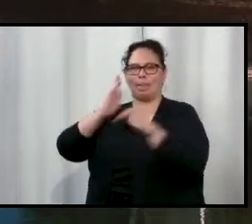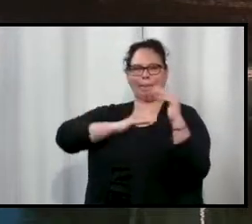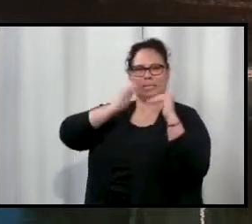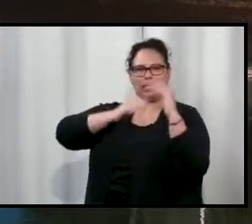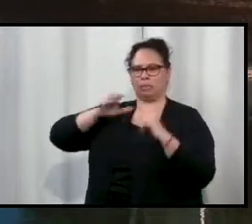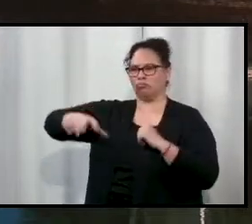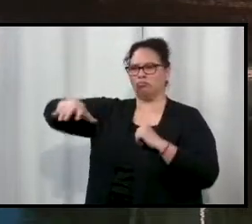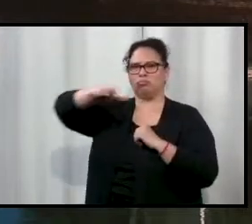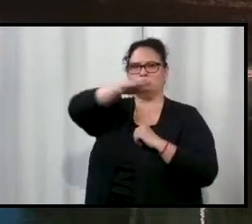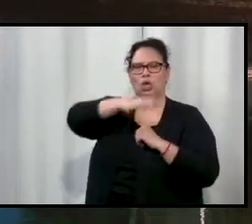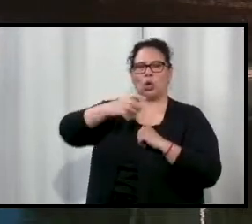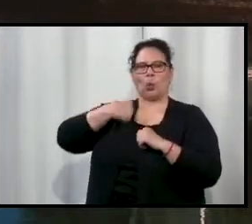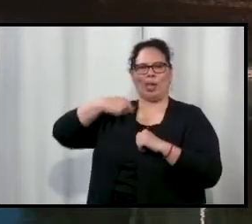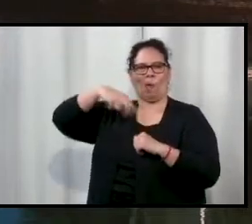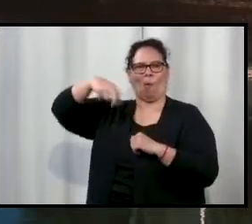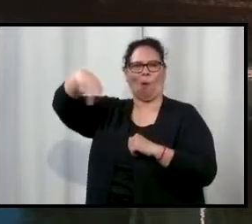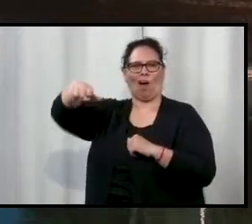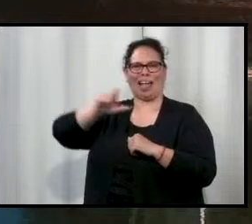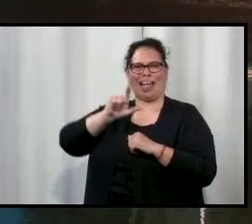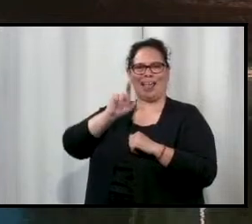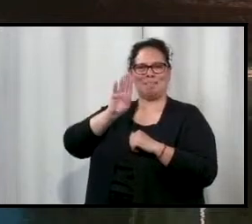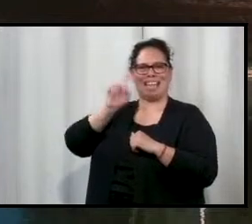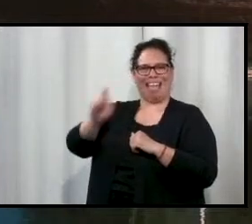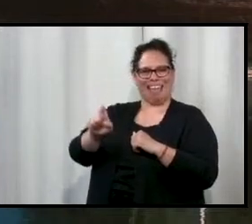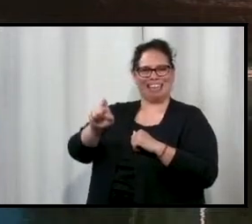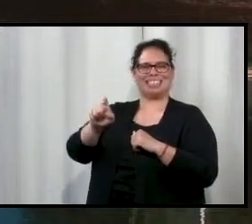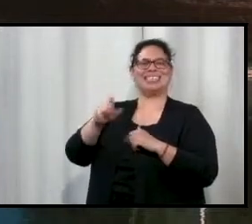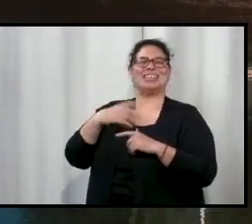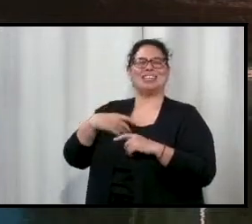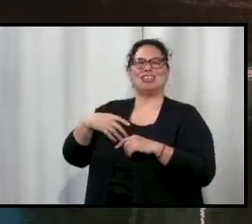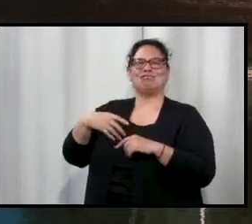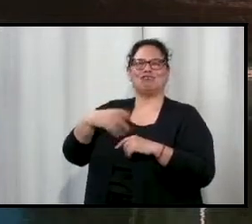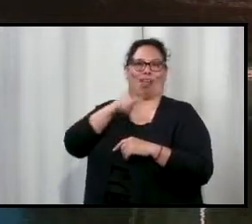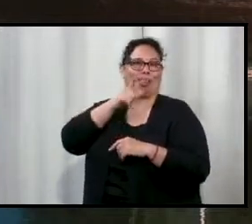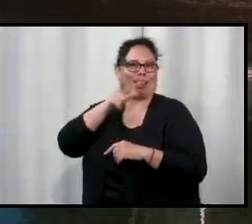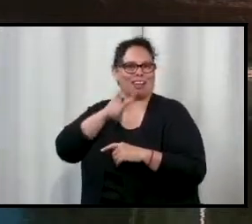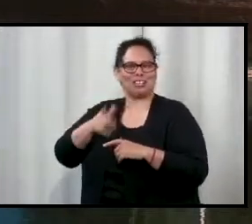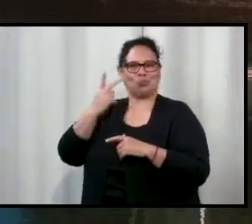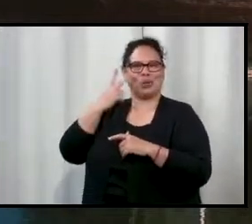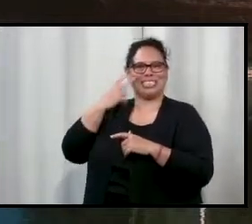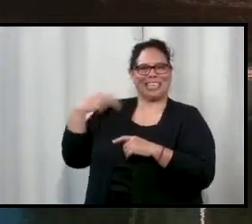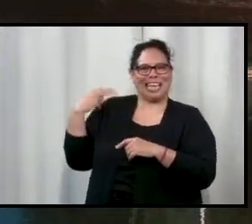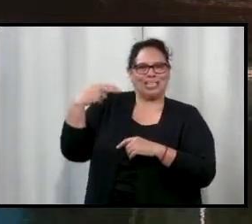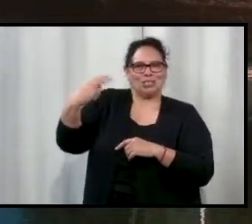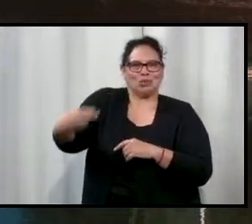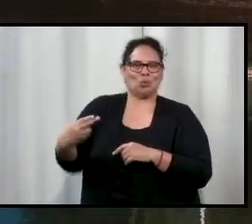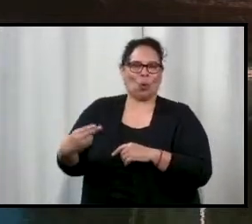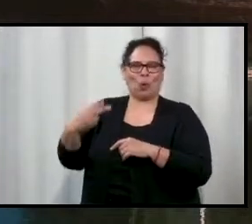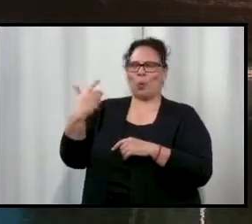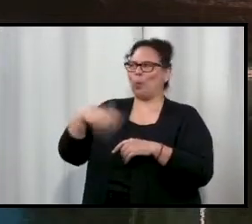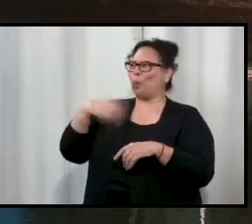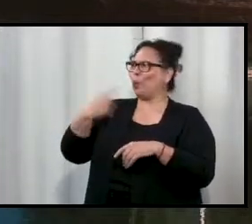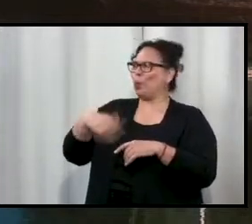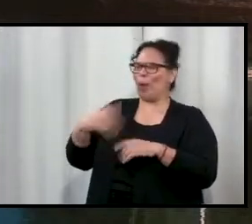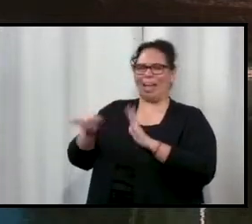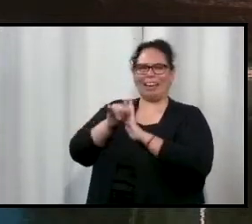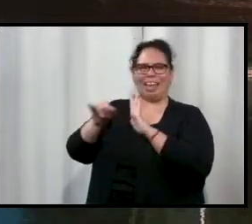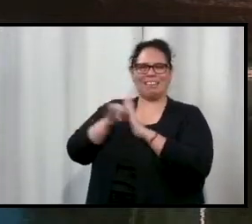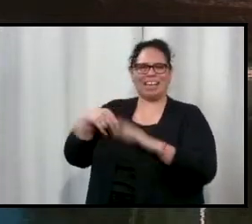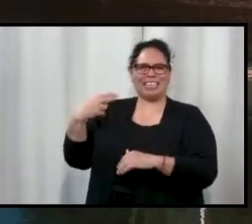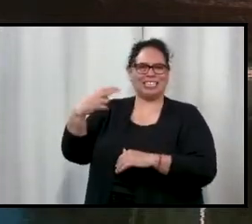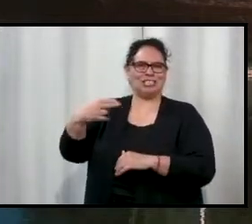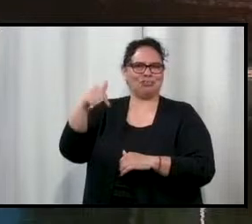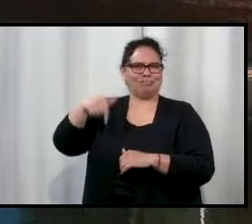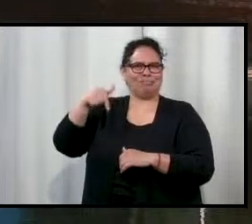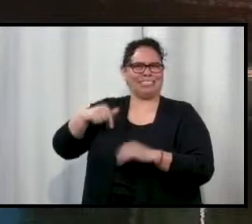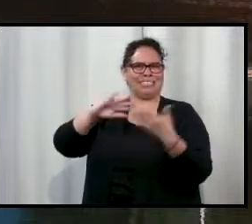to LBX to get lunch, we get to see some of those historical markers that do identify the history of this place. And a lot of us